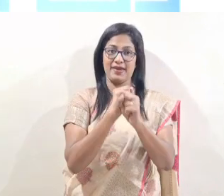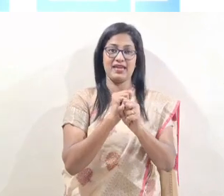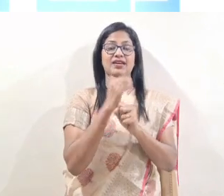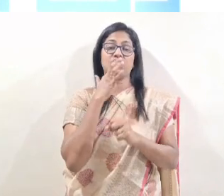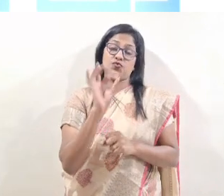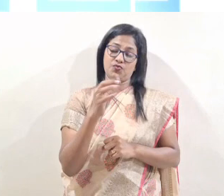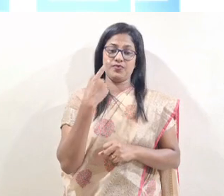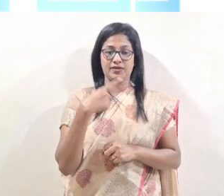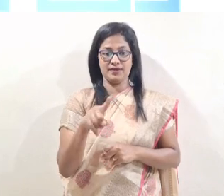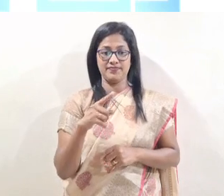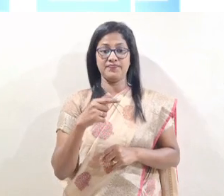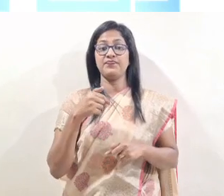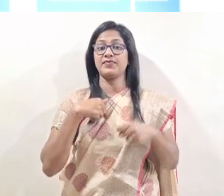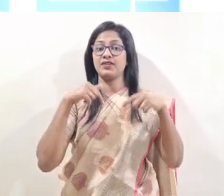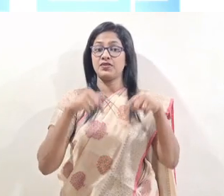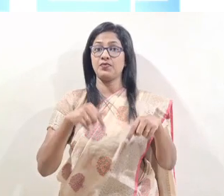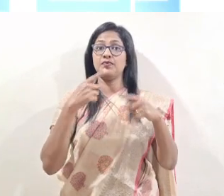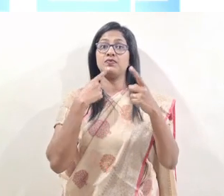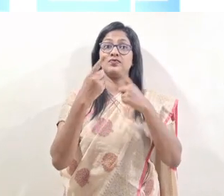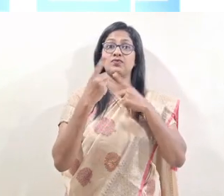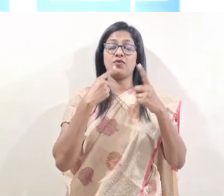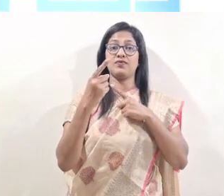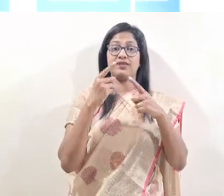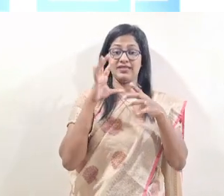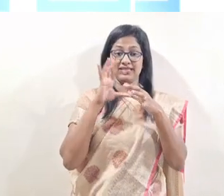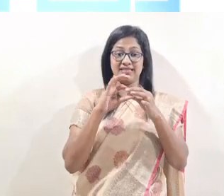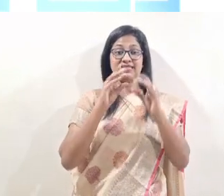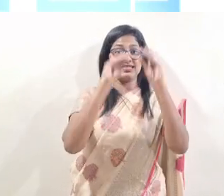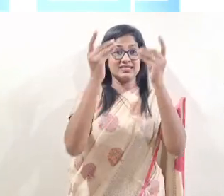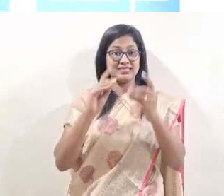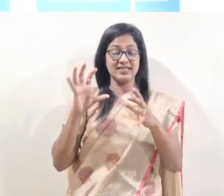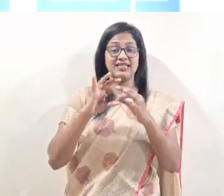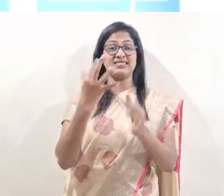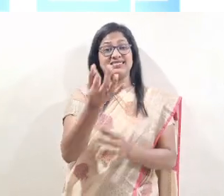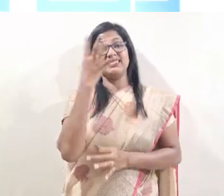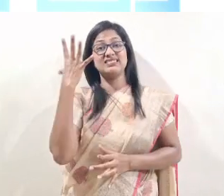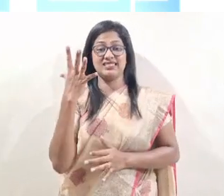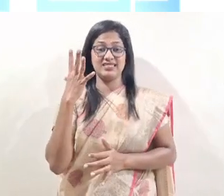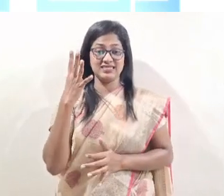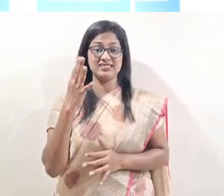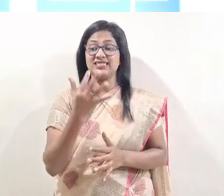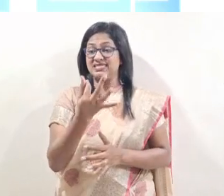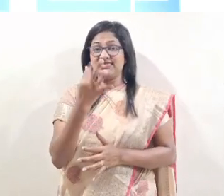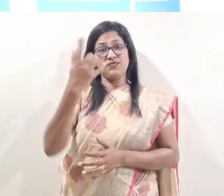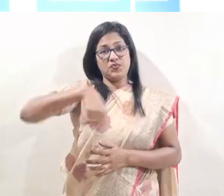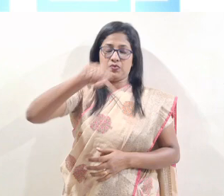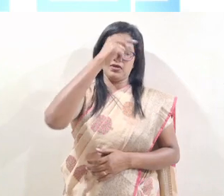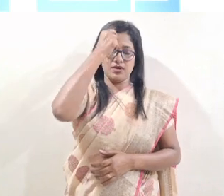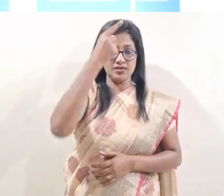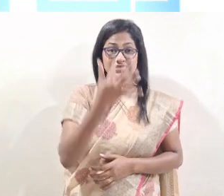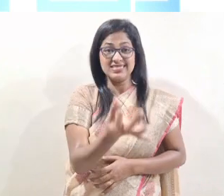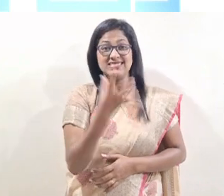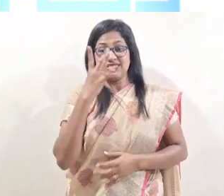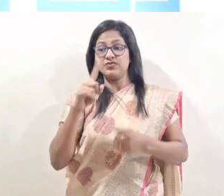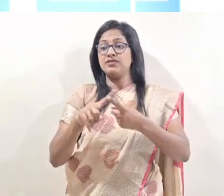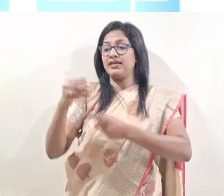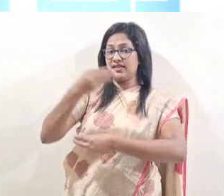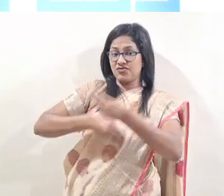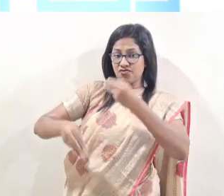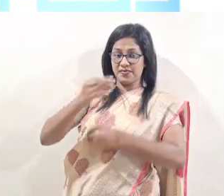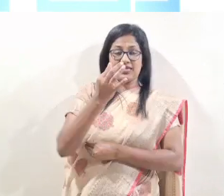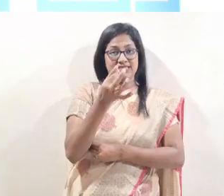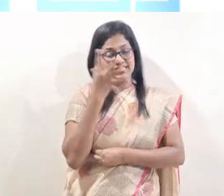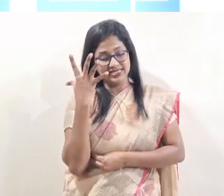So I'll be talking about designing for resilience. We've all understood that, resilience, economic